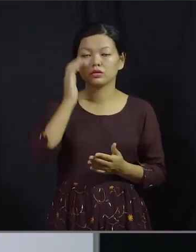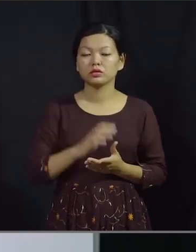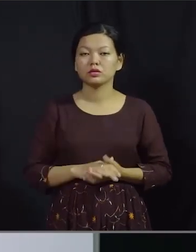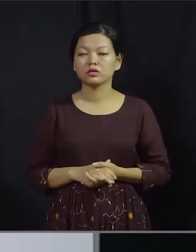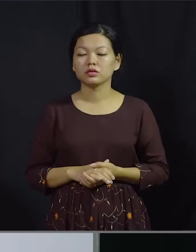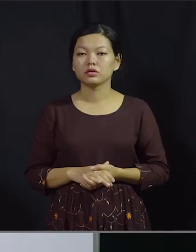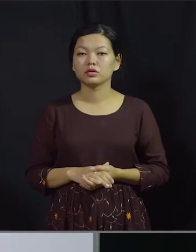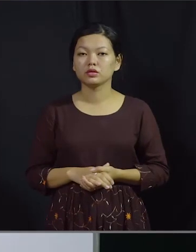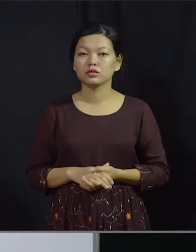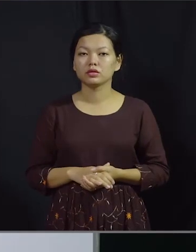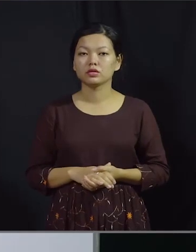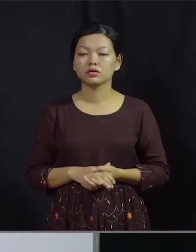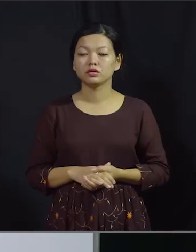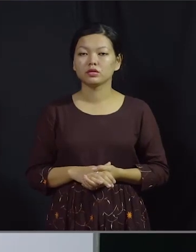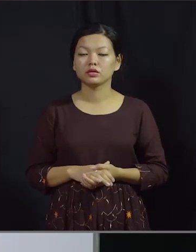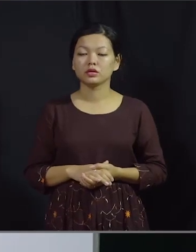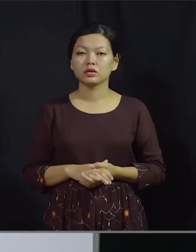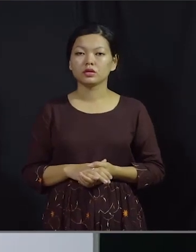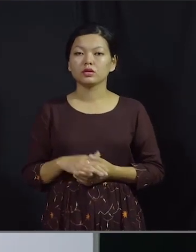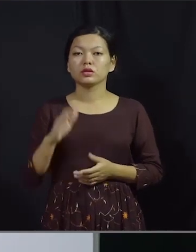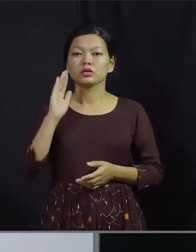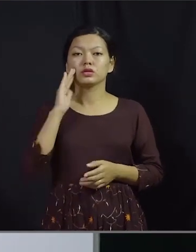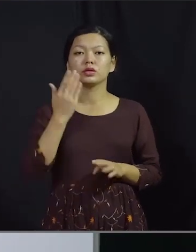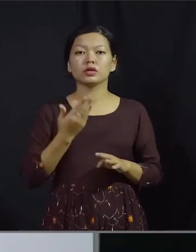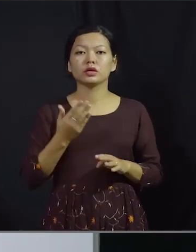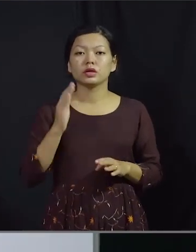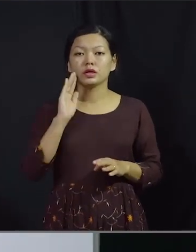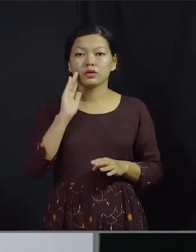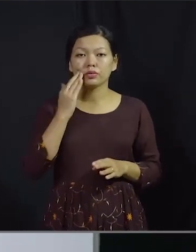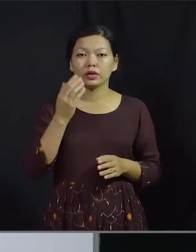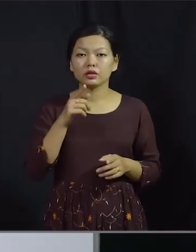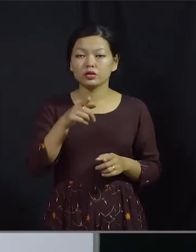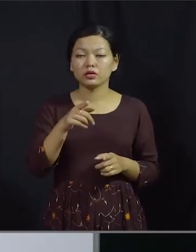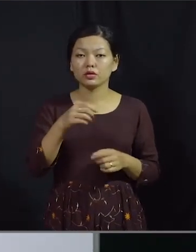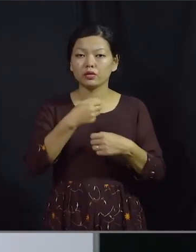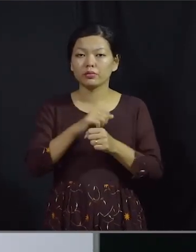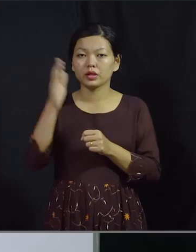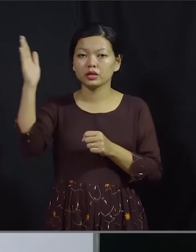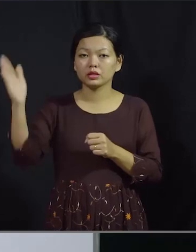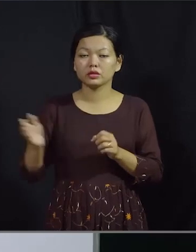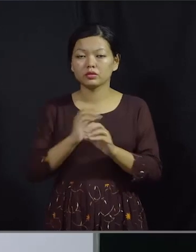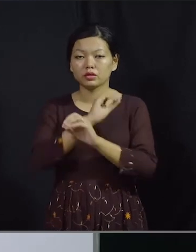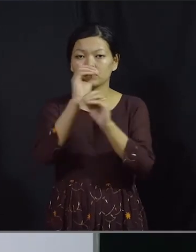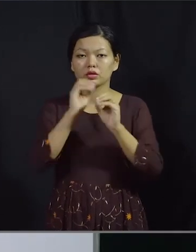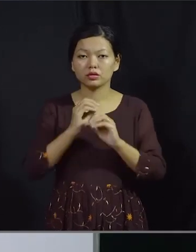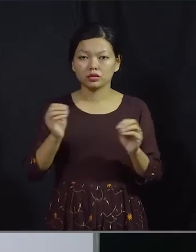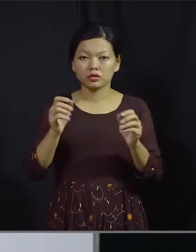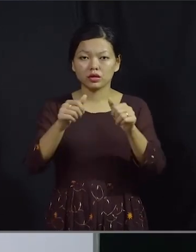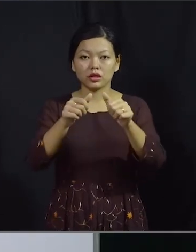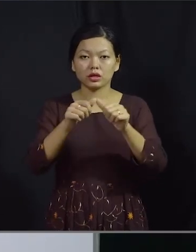So, unless and until you prepare this revaluation account, you will not be able to find out net profit and